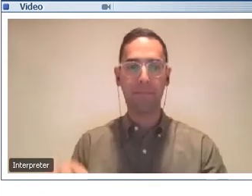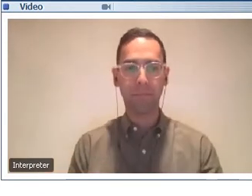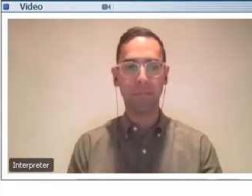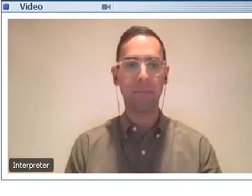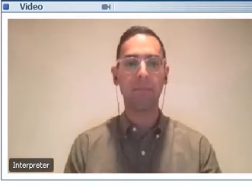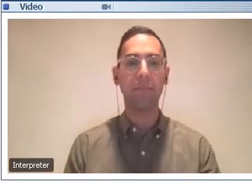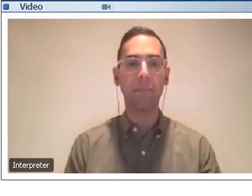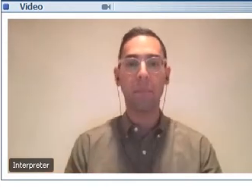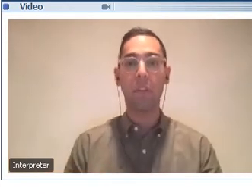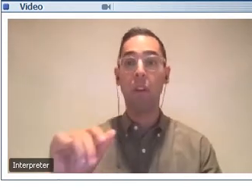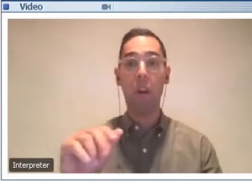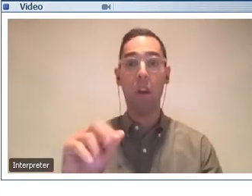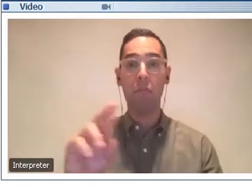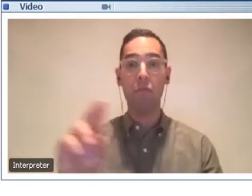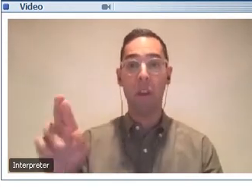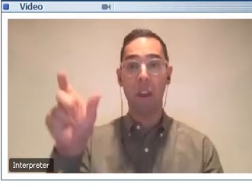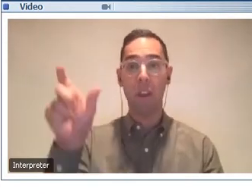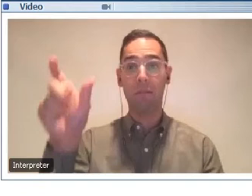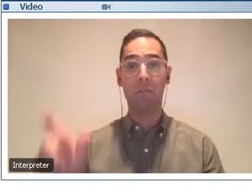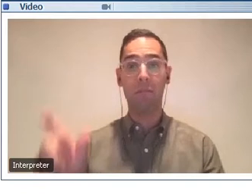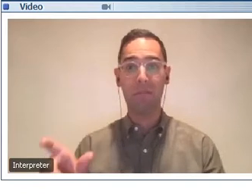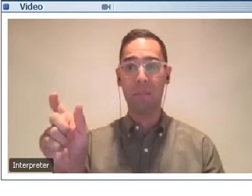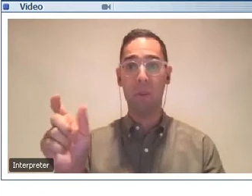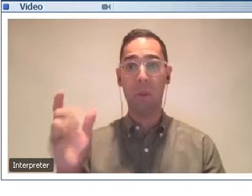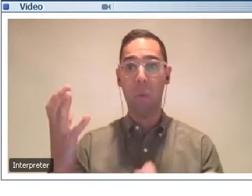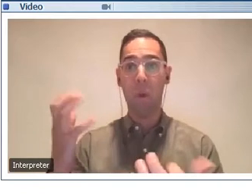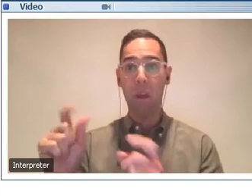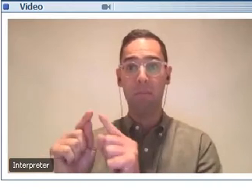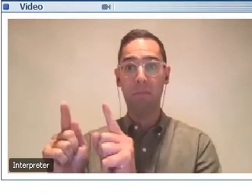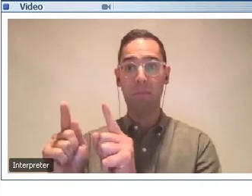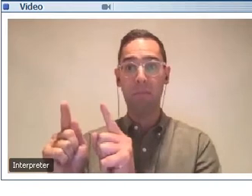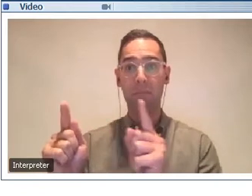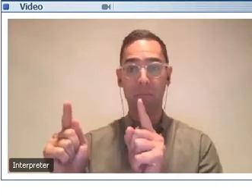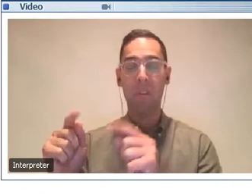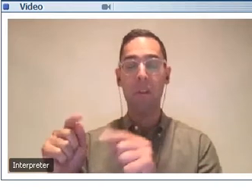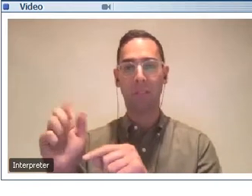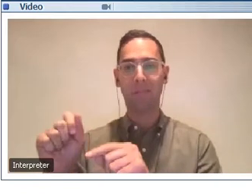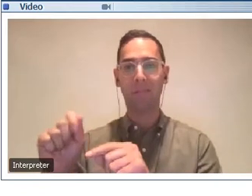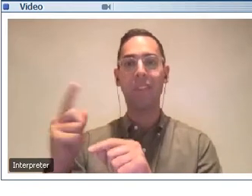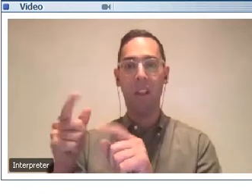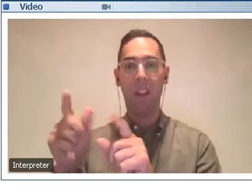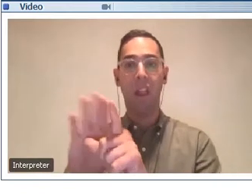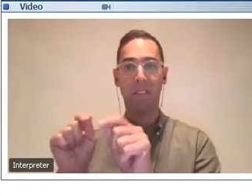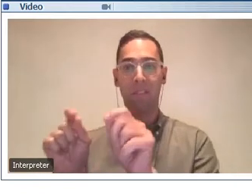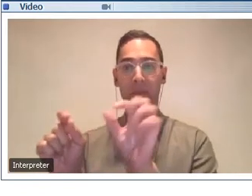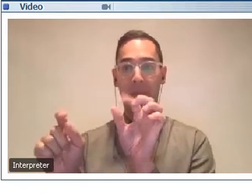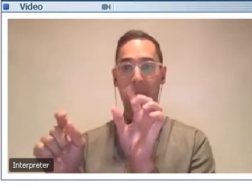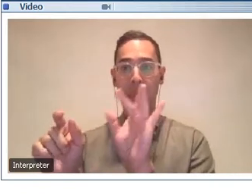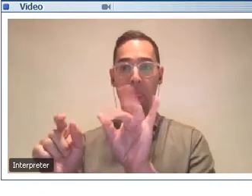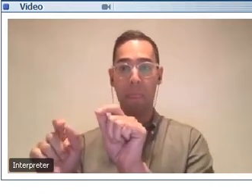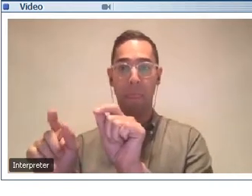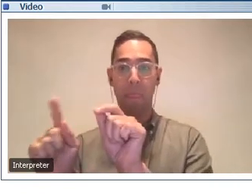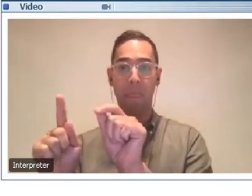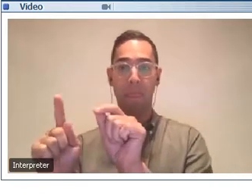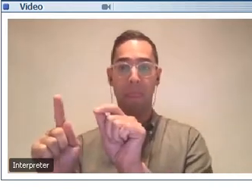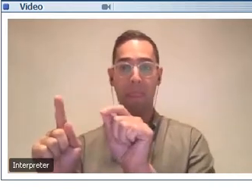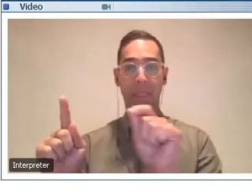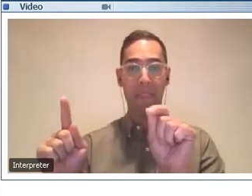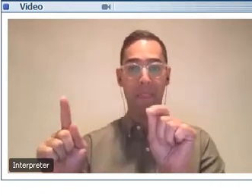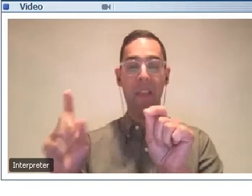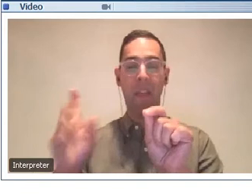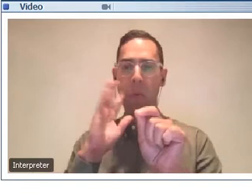panel wider by dragging the left border of the panel to the left. So you can adjust the size by dragging